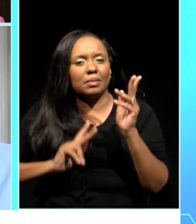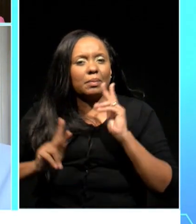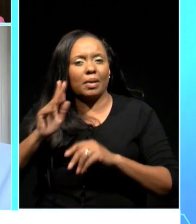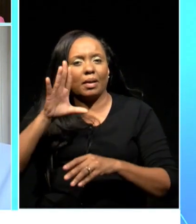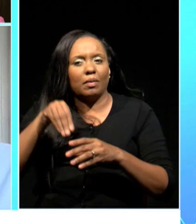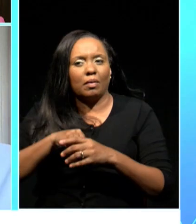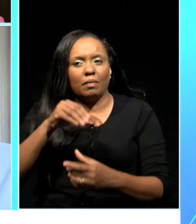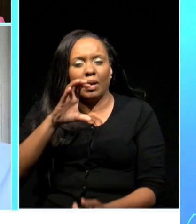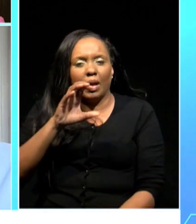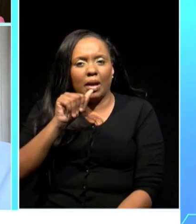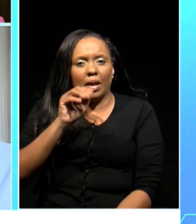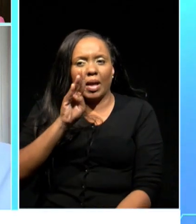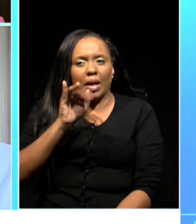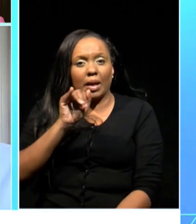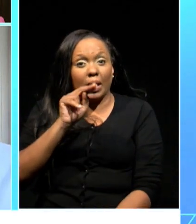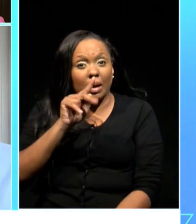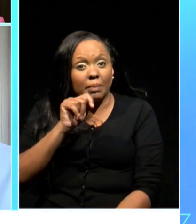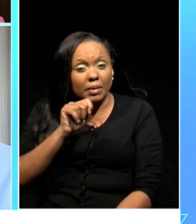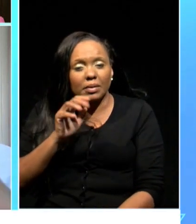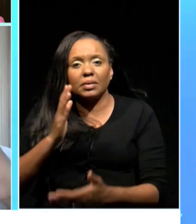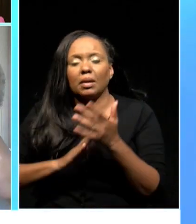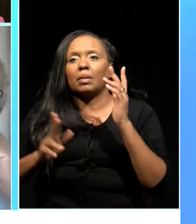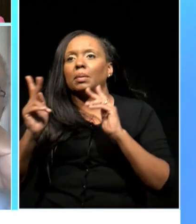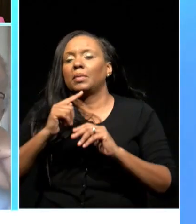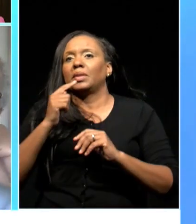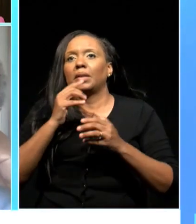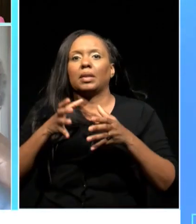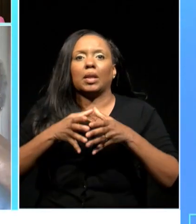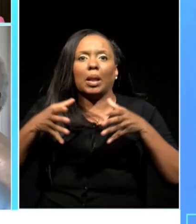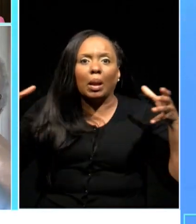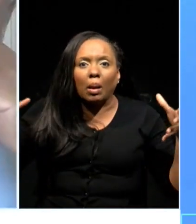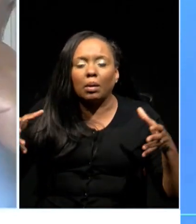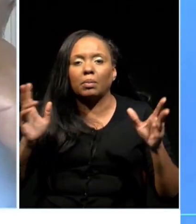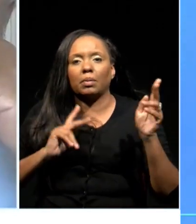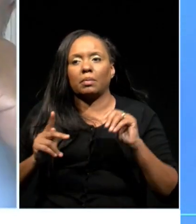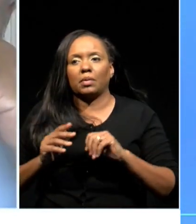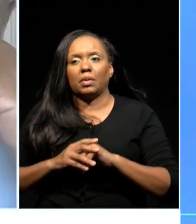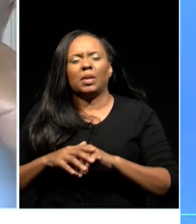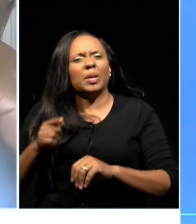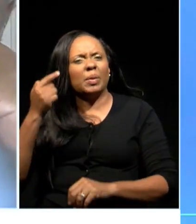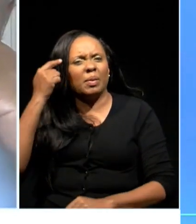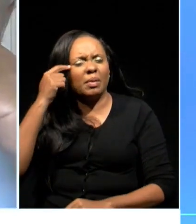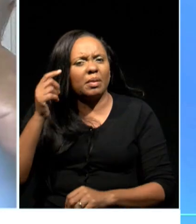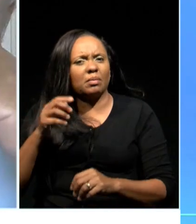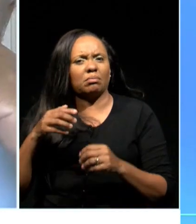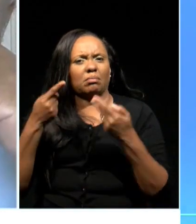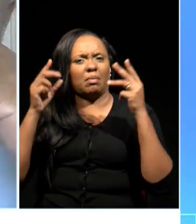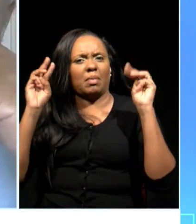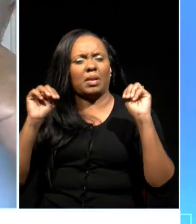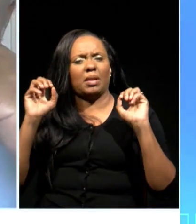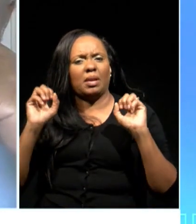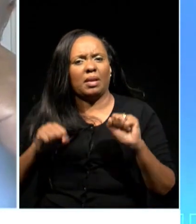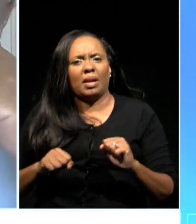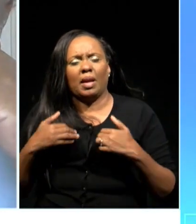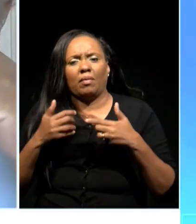in April last year where she downsized a little bit. Can she come back with that size cabinet